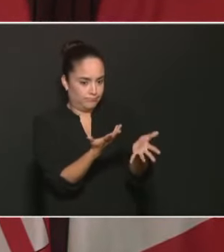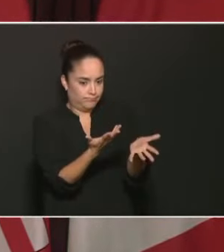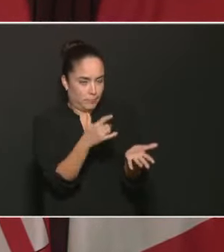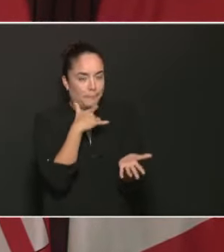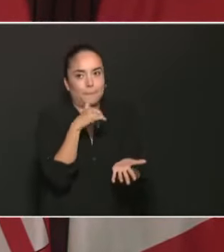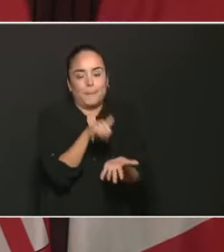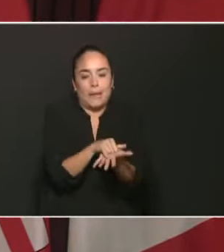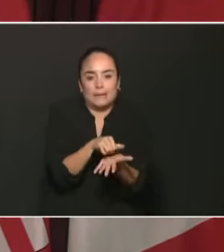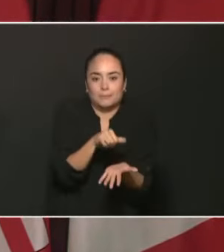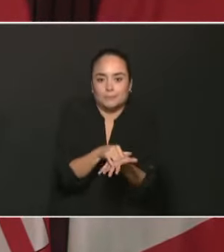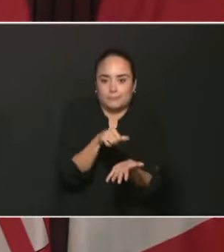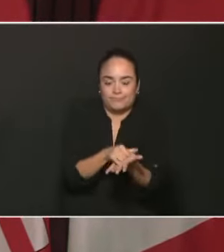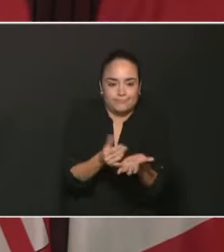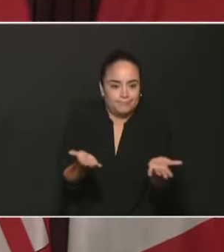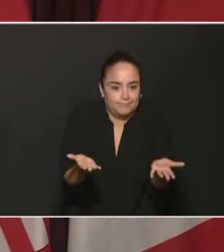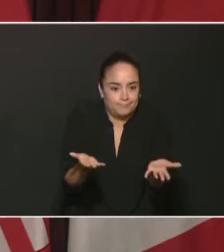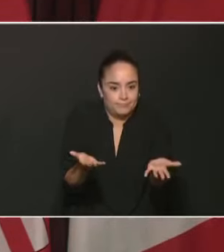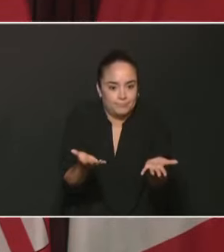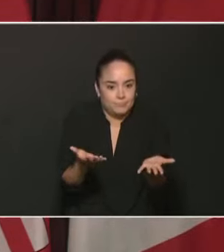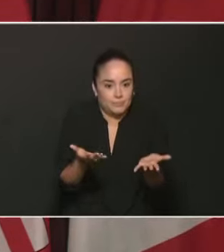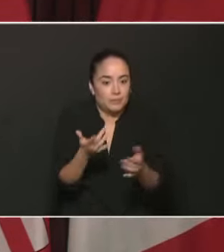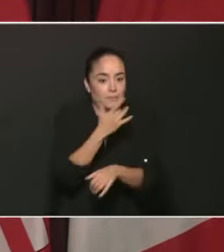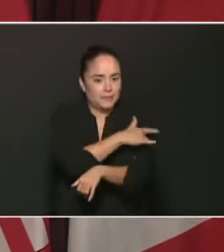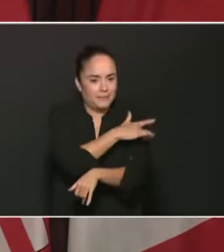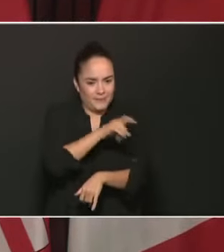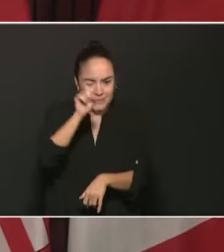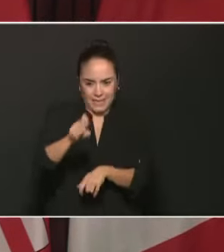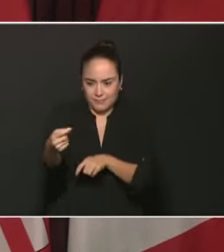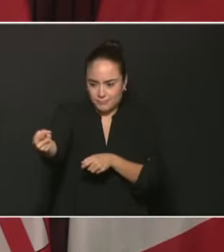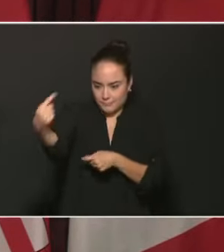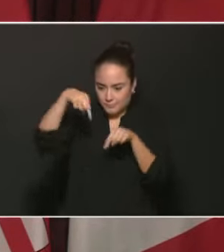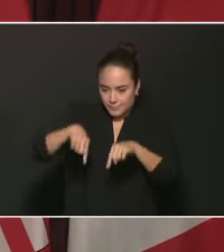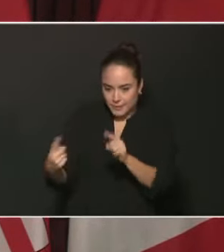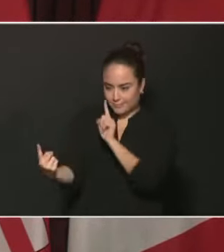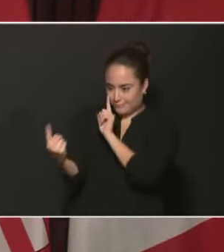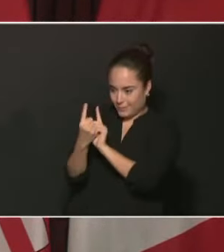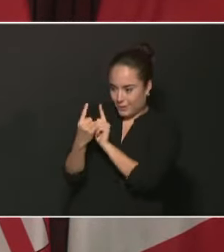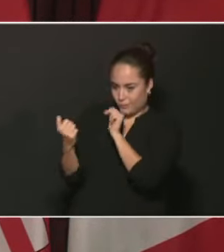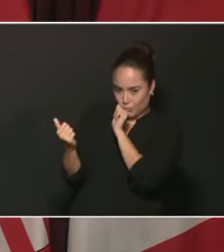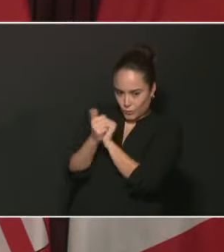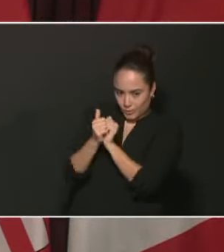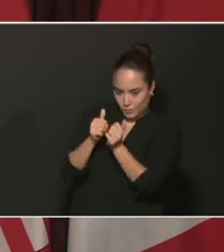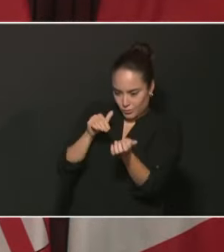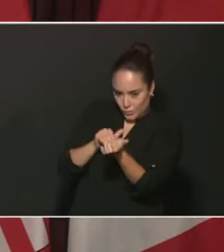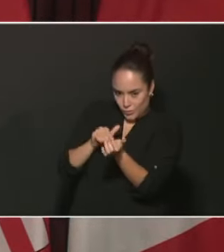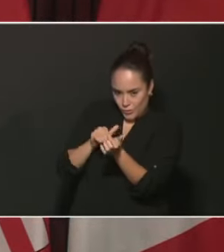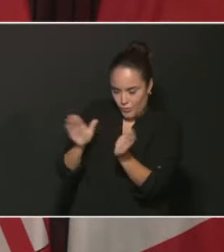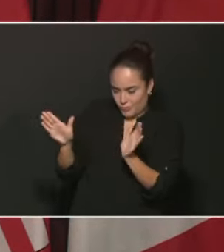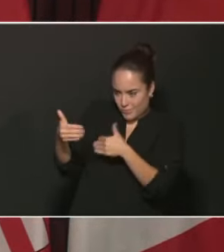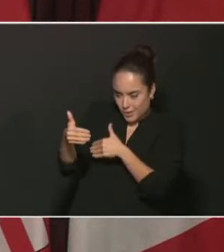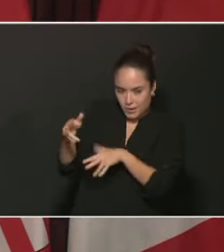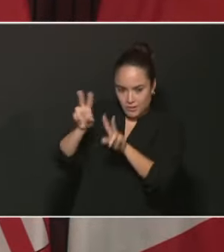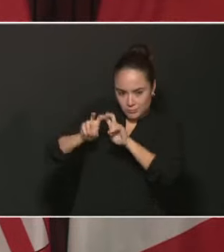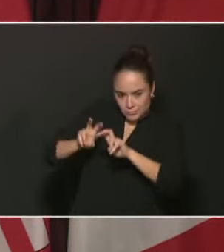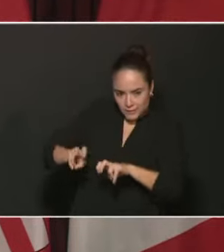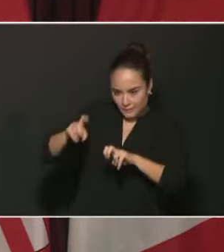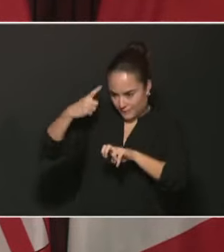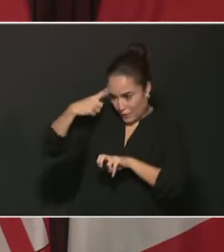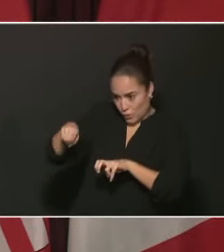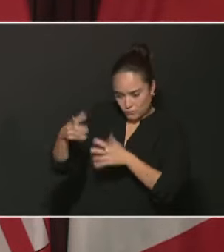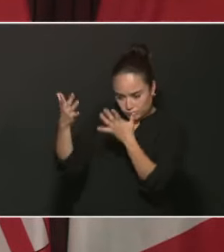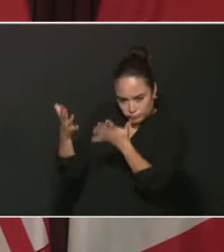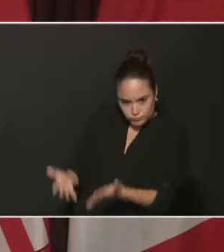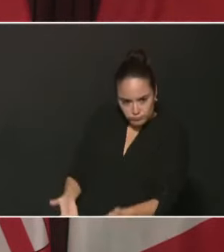to physically get seen and physically examined. And we have gone through a rough year and a half where